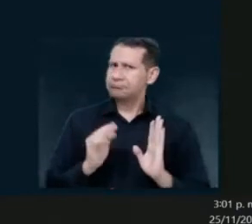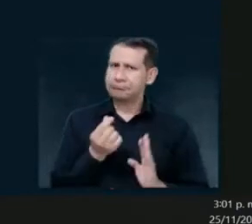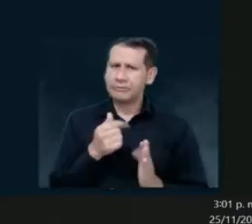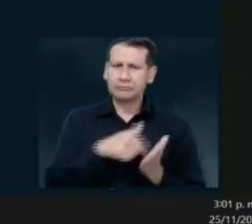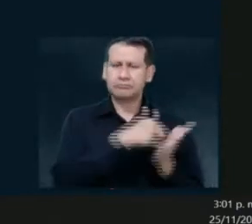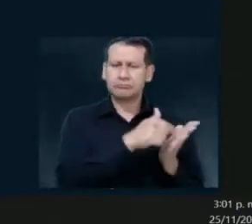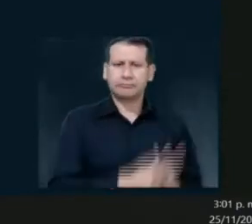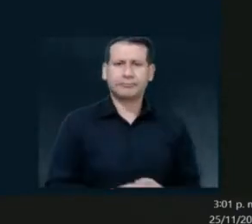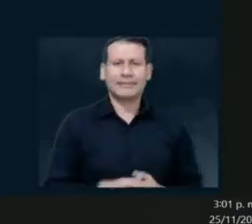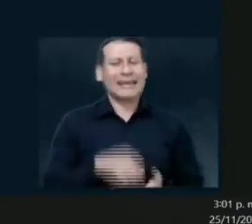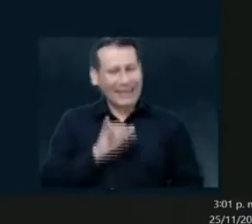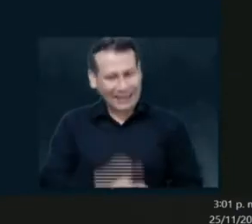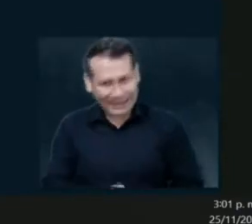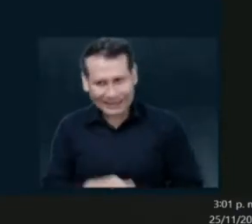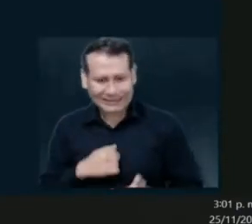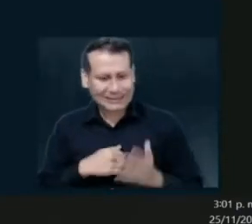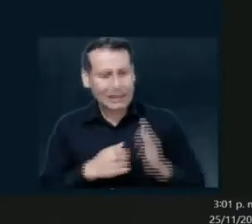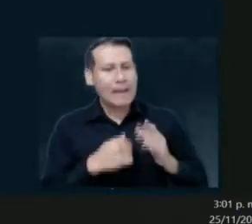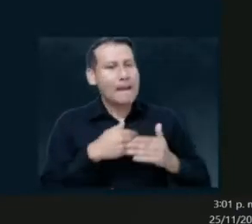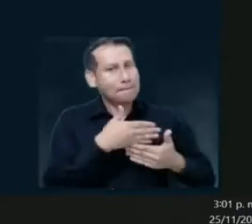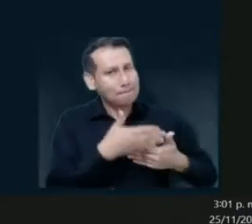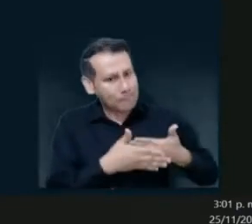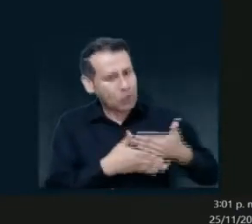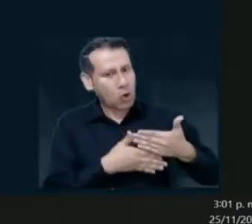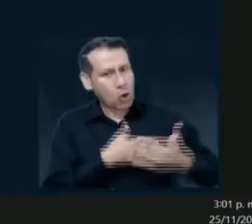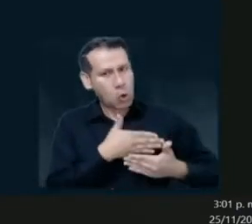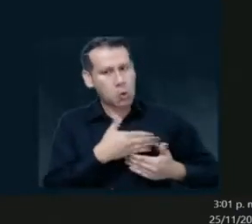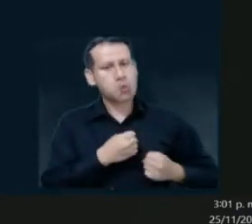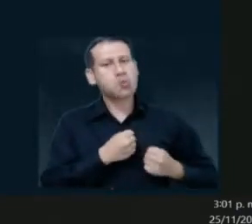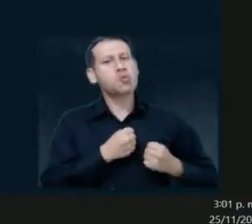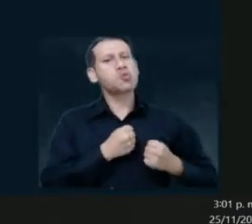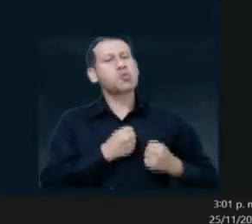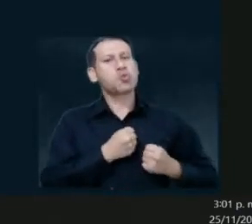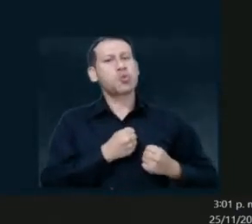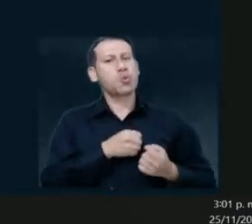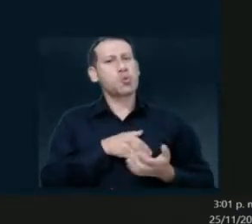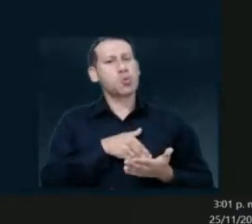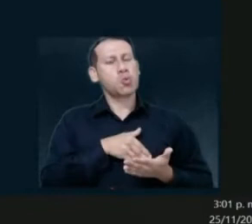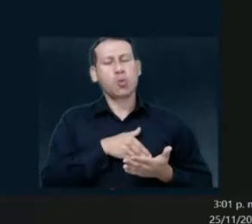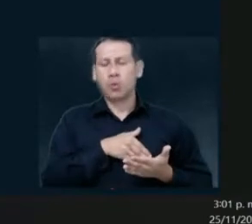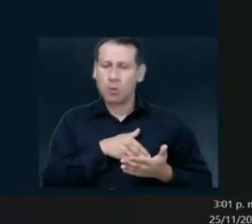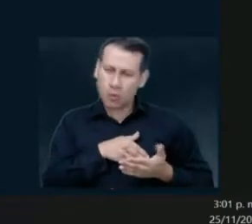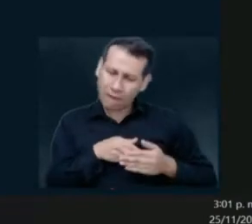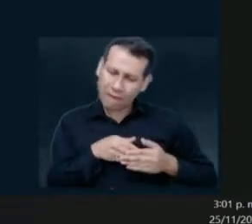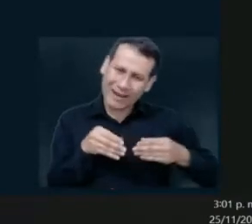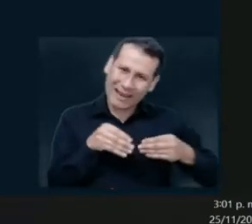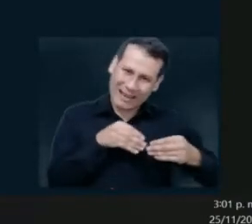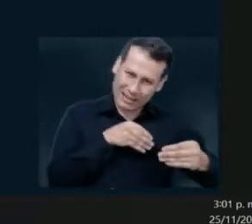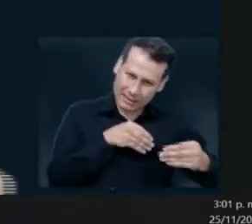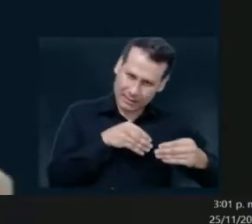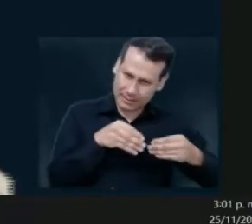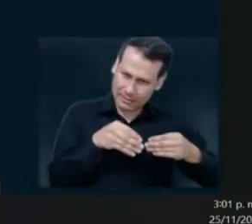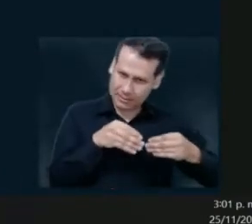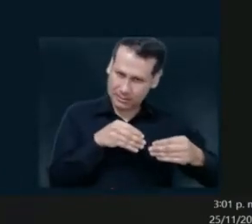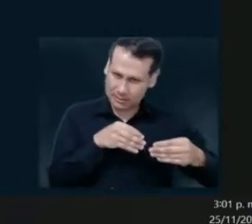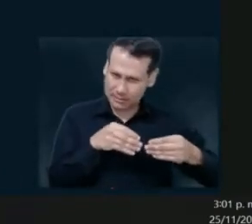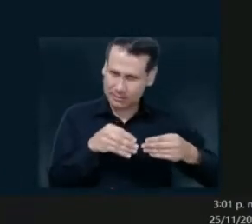of flexibilizing our processes and our regulations so that we can allow